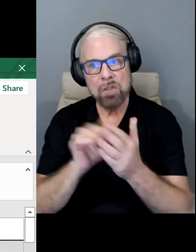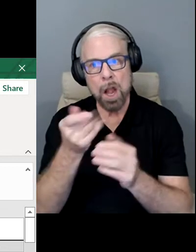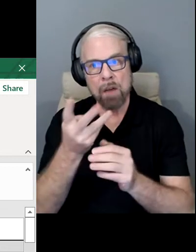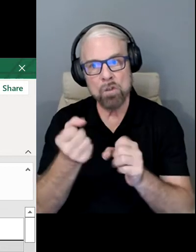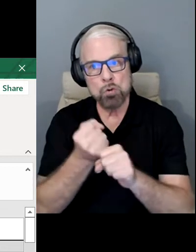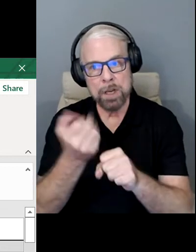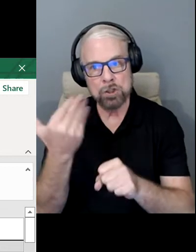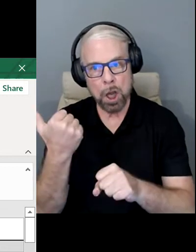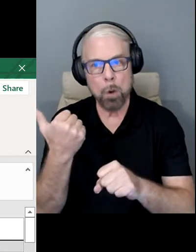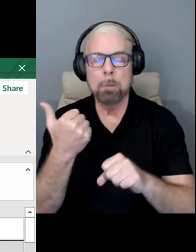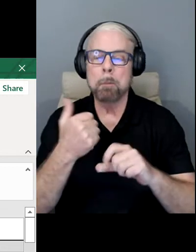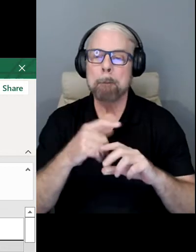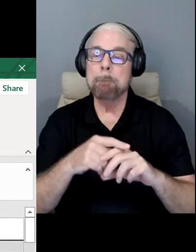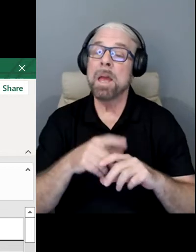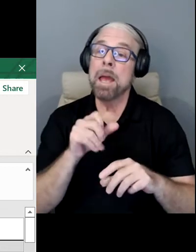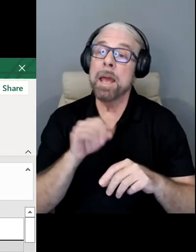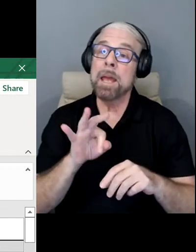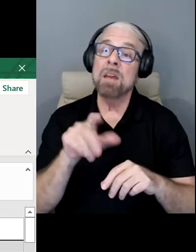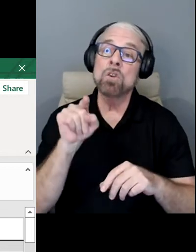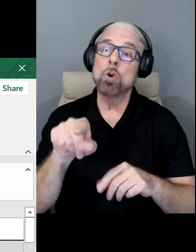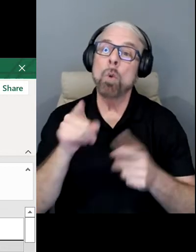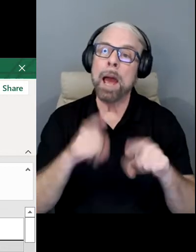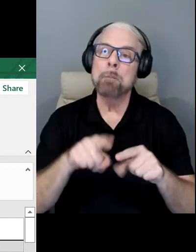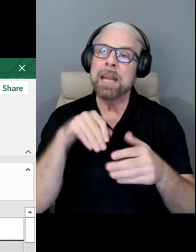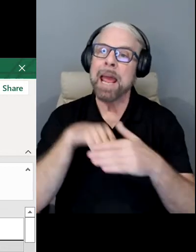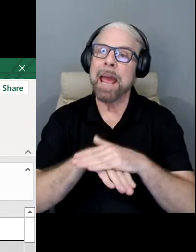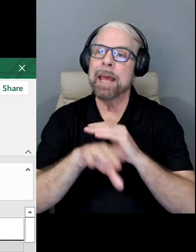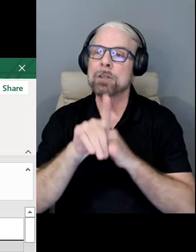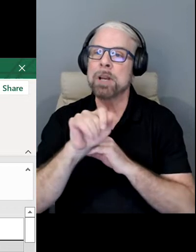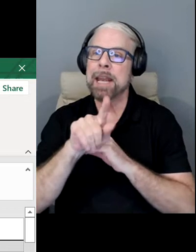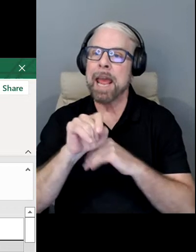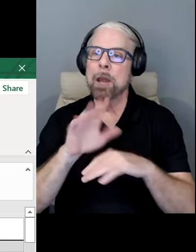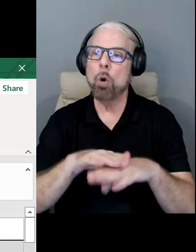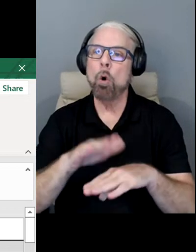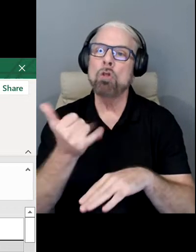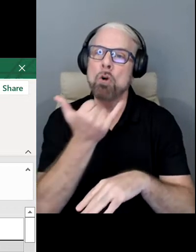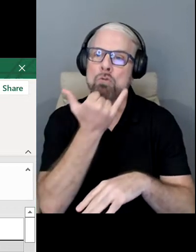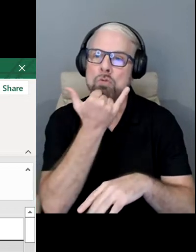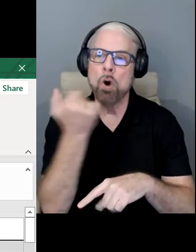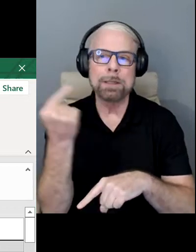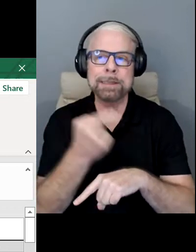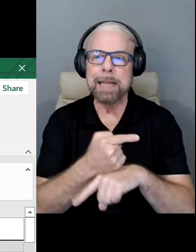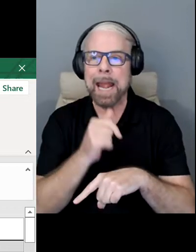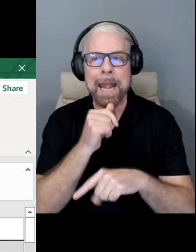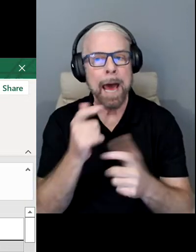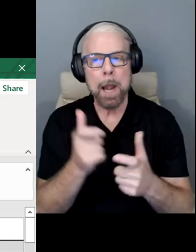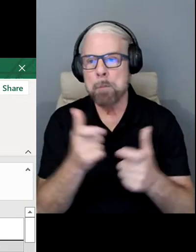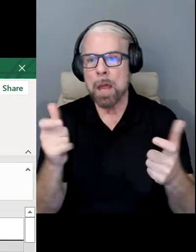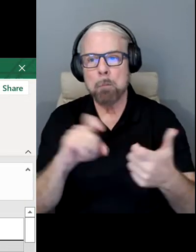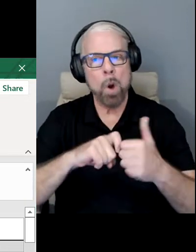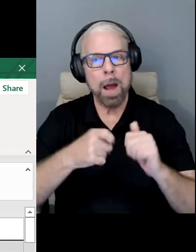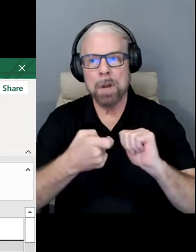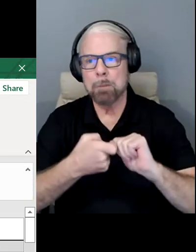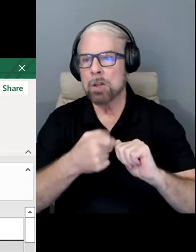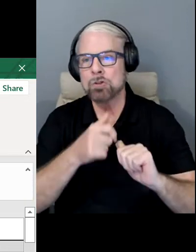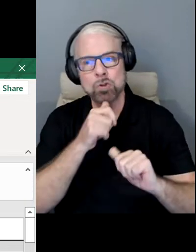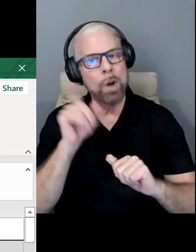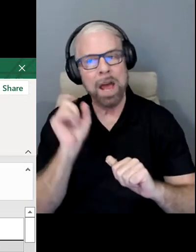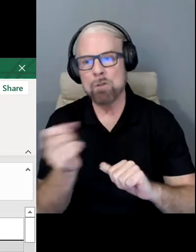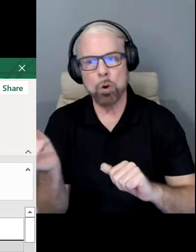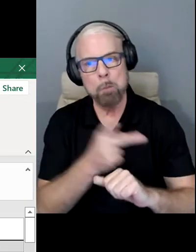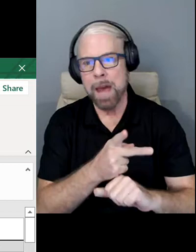ago. If you happen to enter data on the wrong day, that's not a big deal. Don't feel like you have to go and re-enter it,